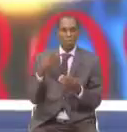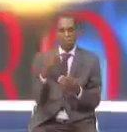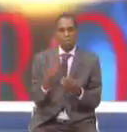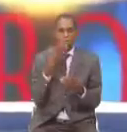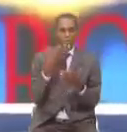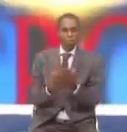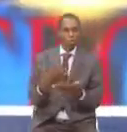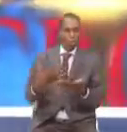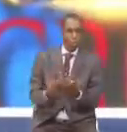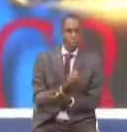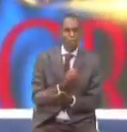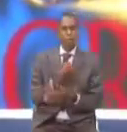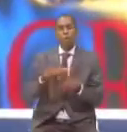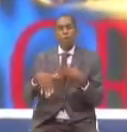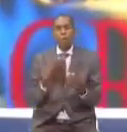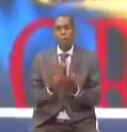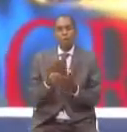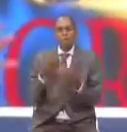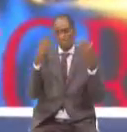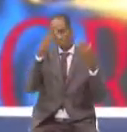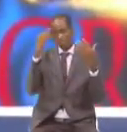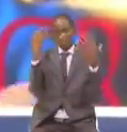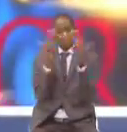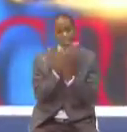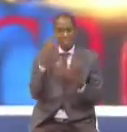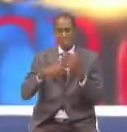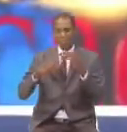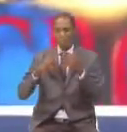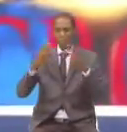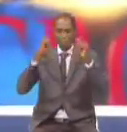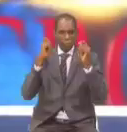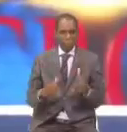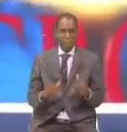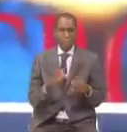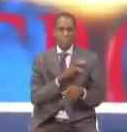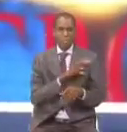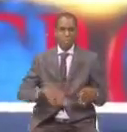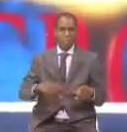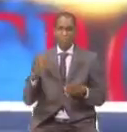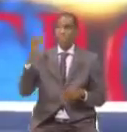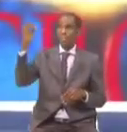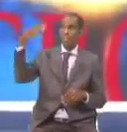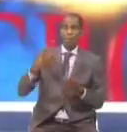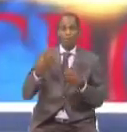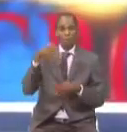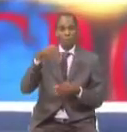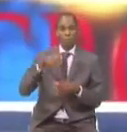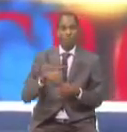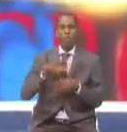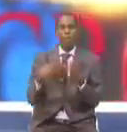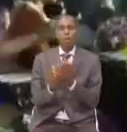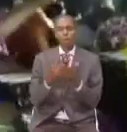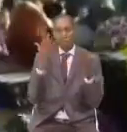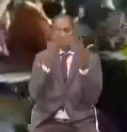news, all the darkness instantaneously, immediately, Christ, the light, comes in, all your darkness